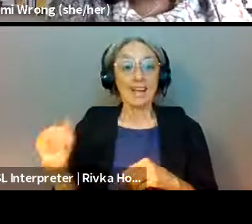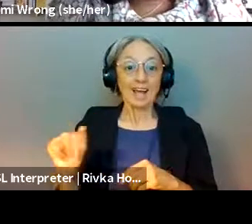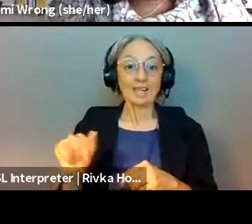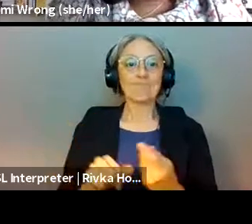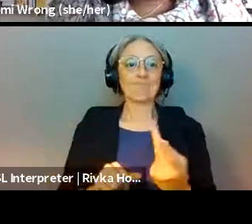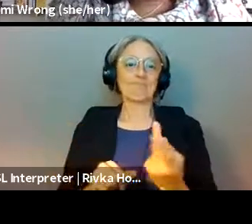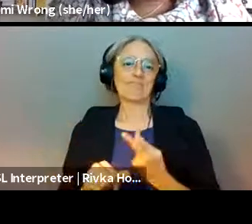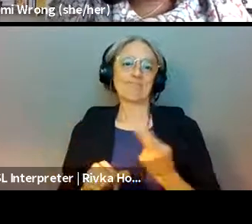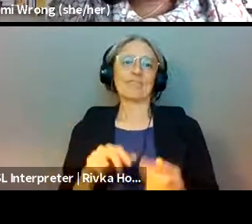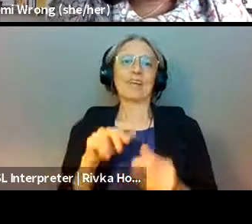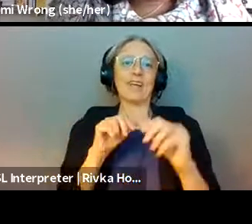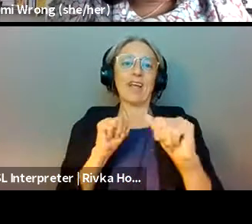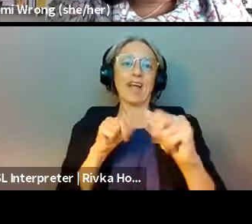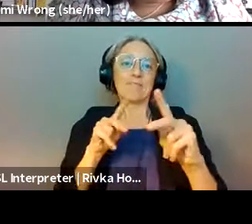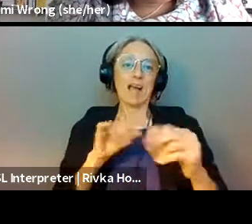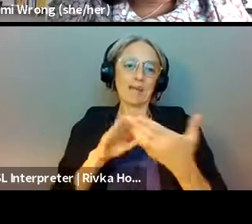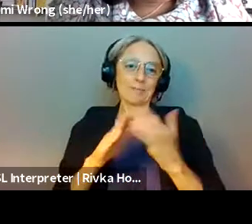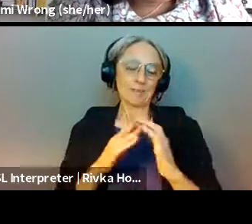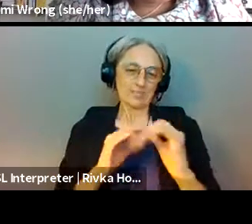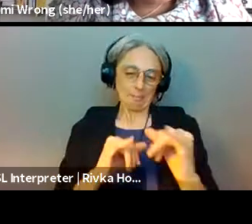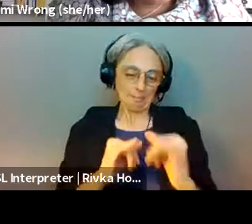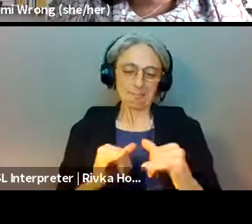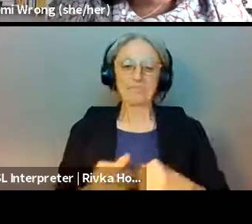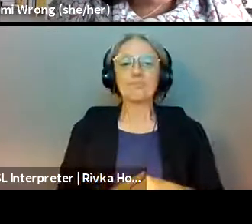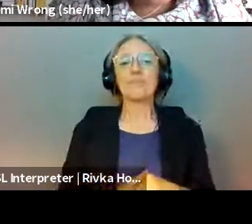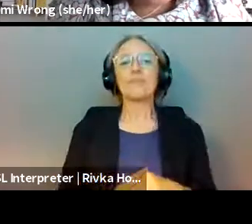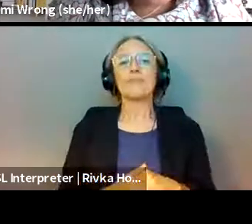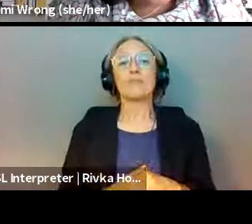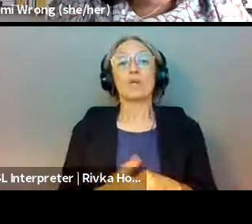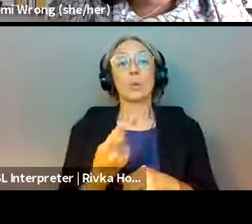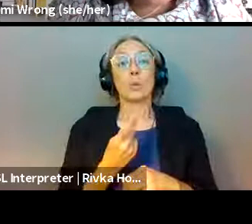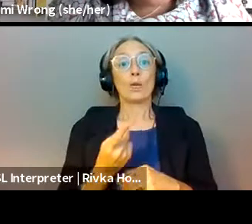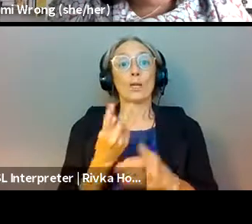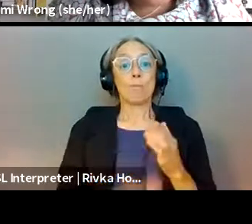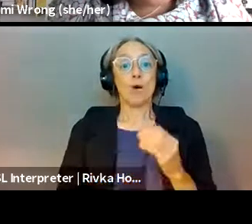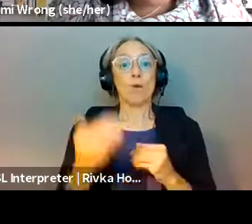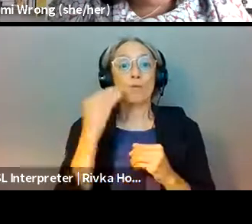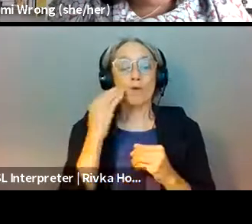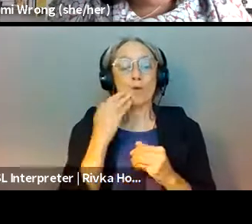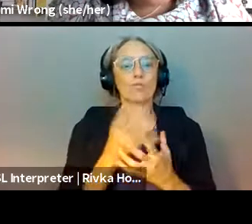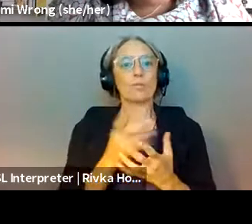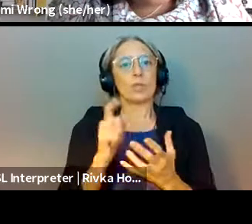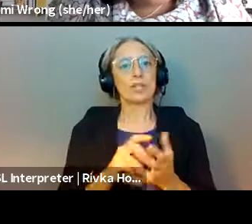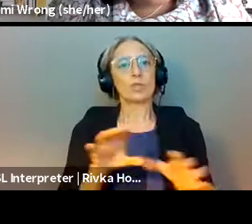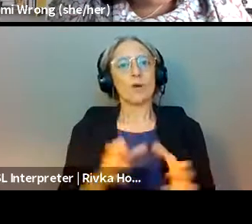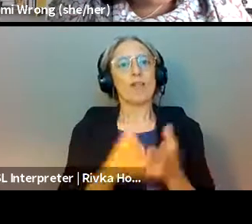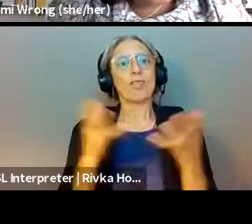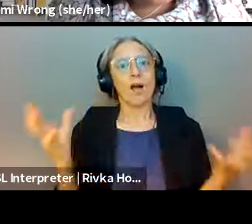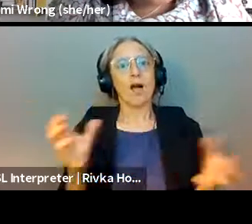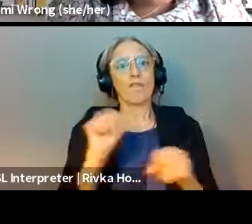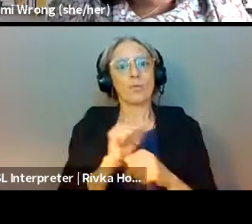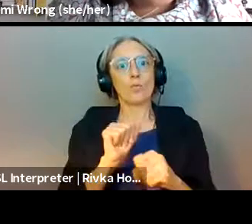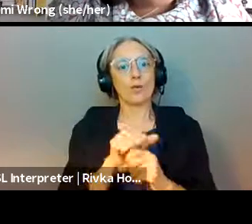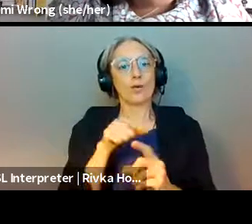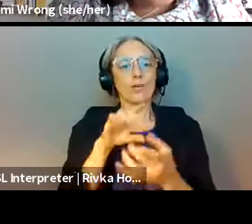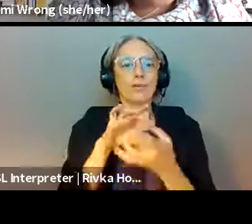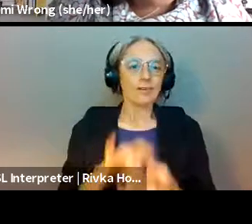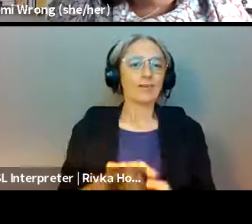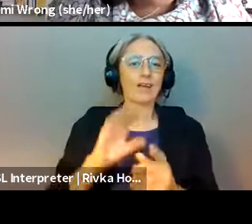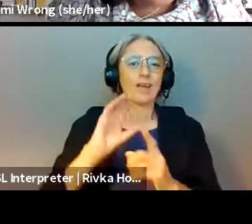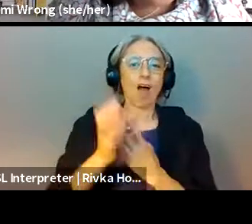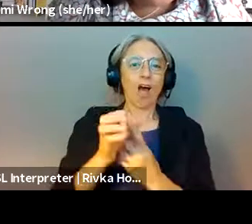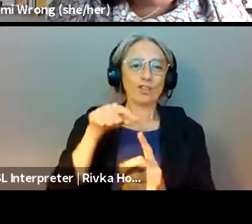AAPI communities. We know there's significant work, particularly culturally, that needs to happen